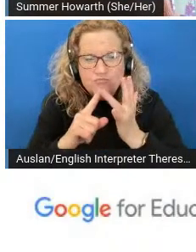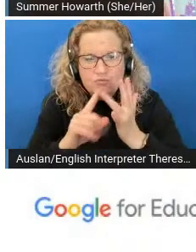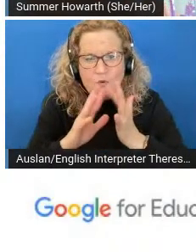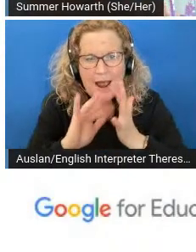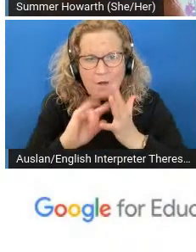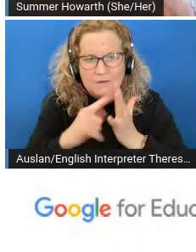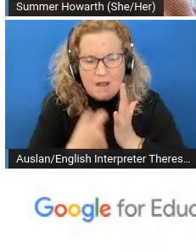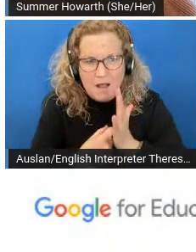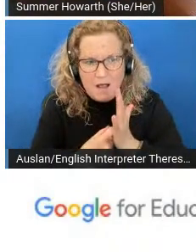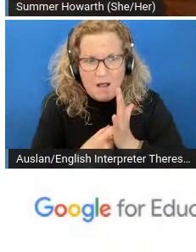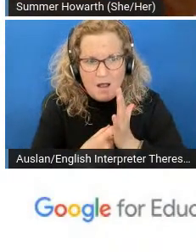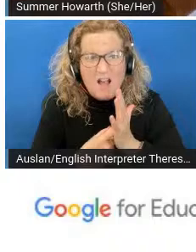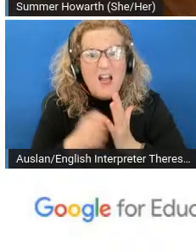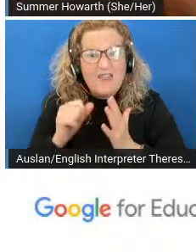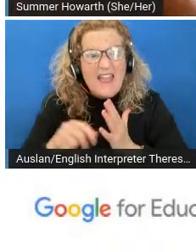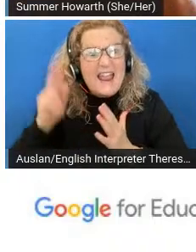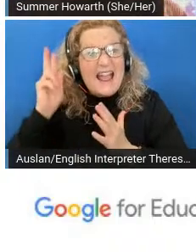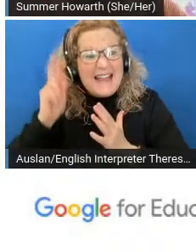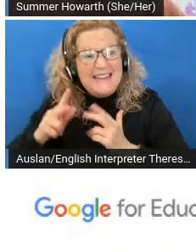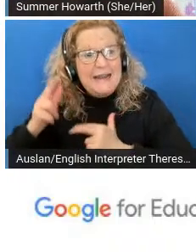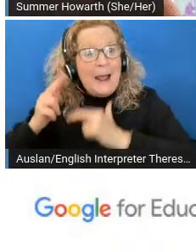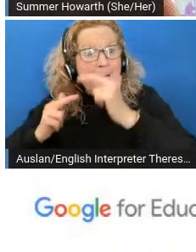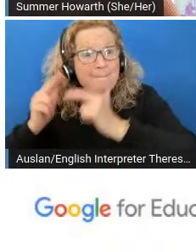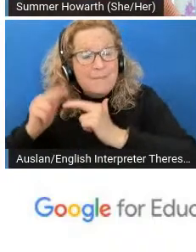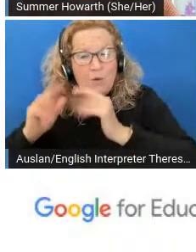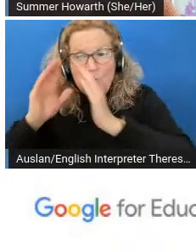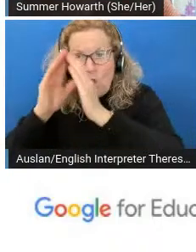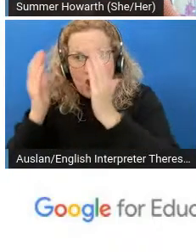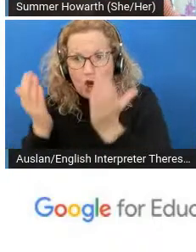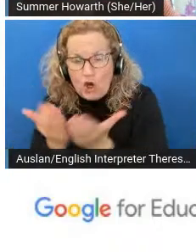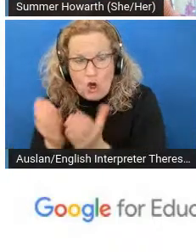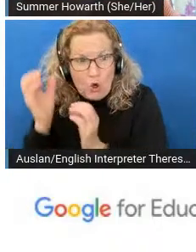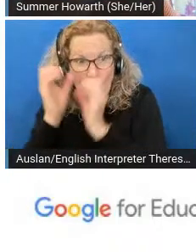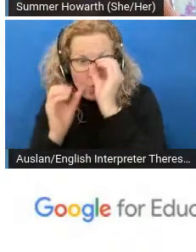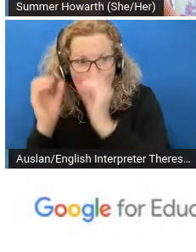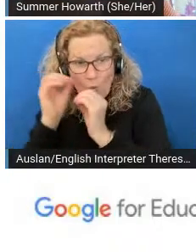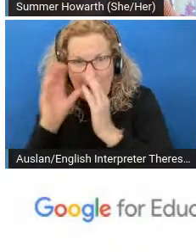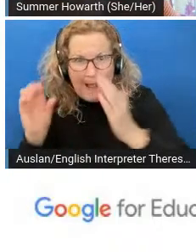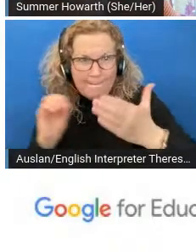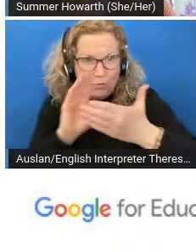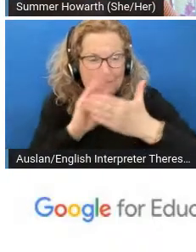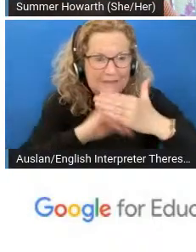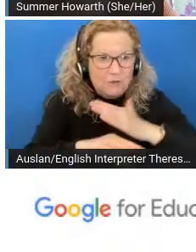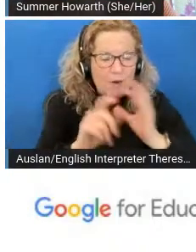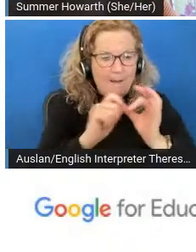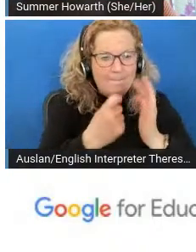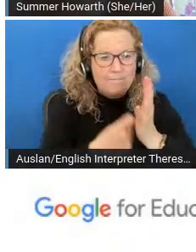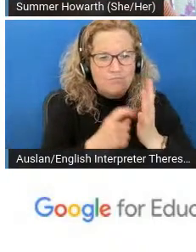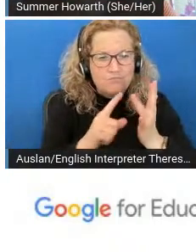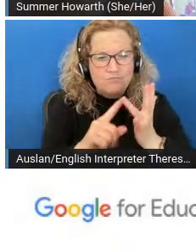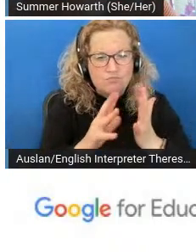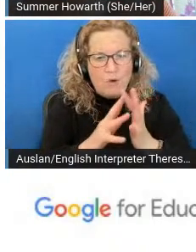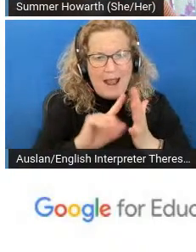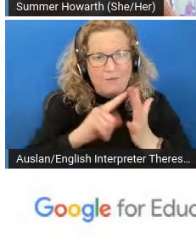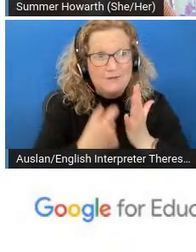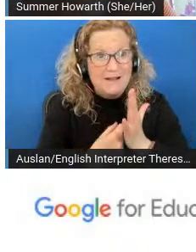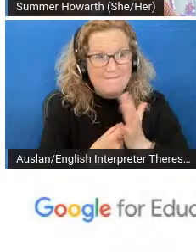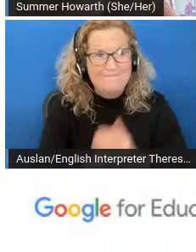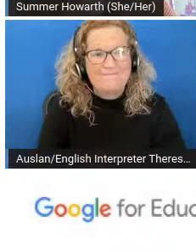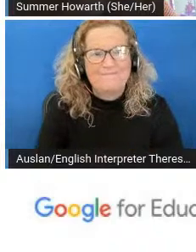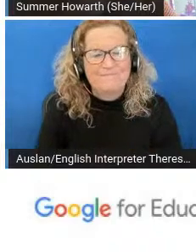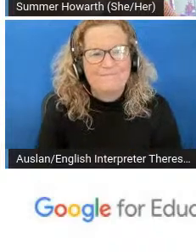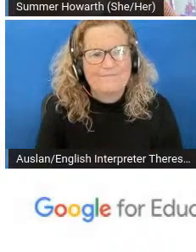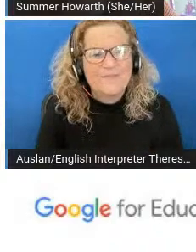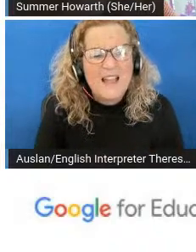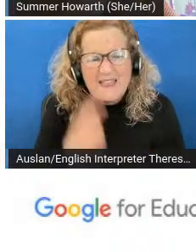was basically rebuilt and put into a browser. I think I might have used the wrong link here. Let me just